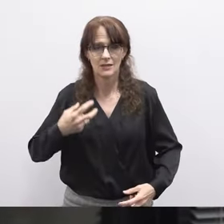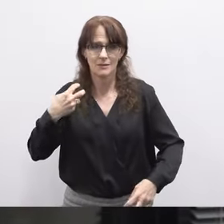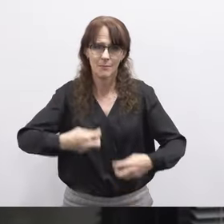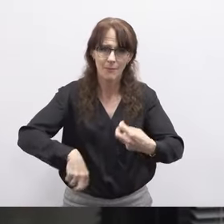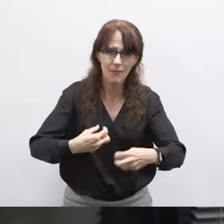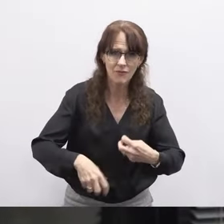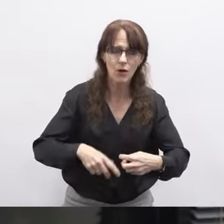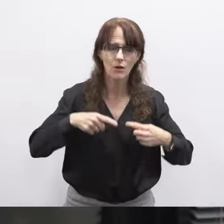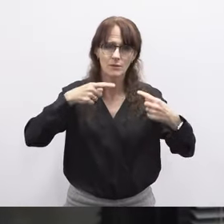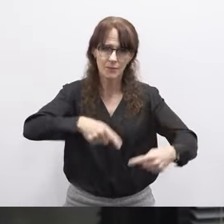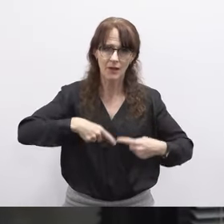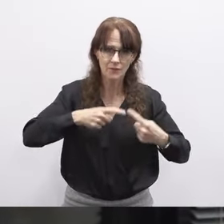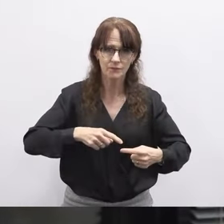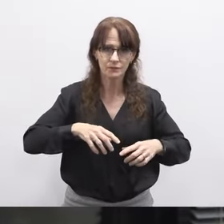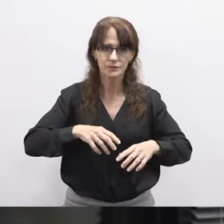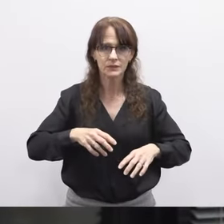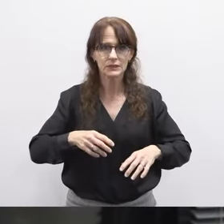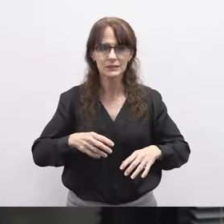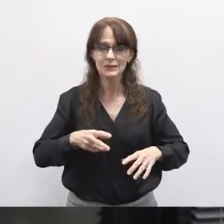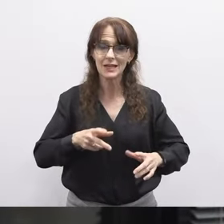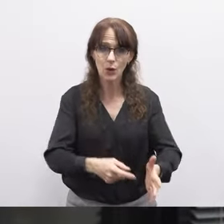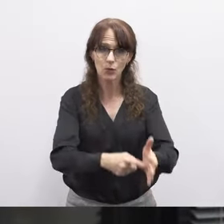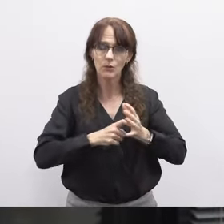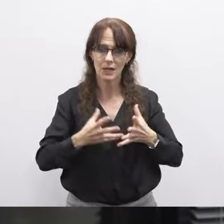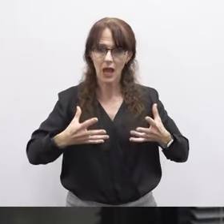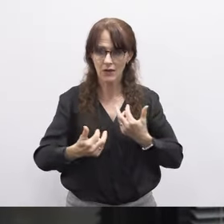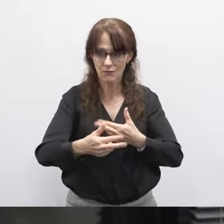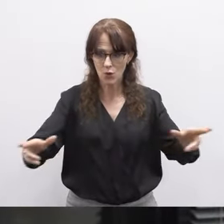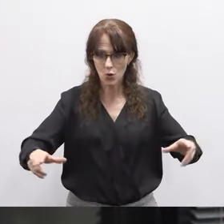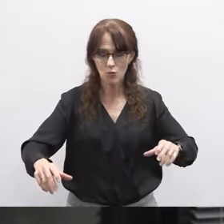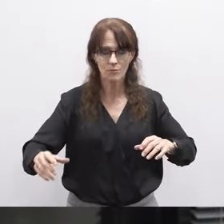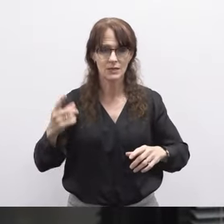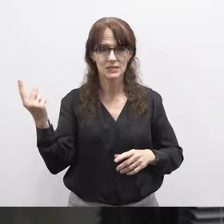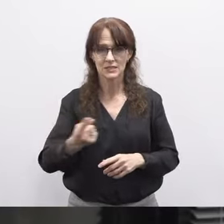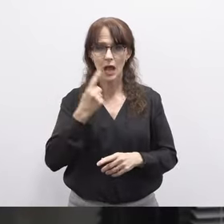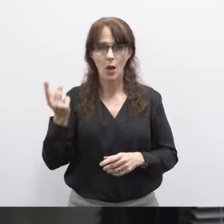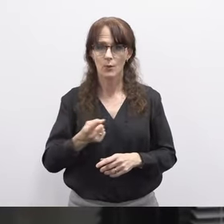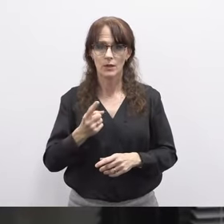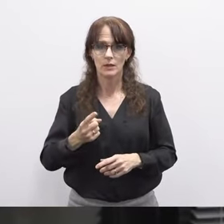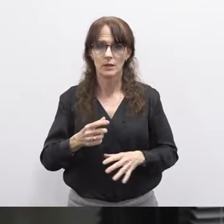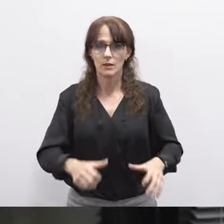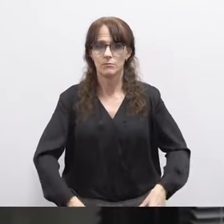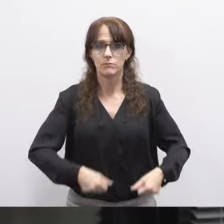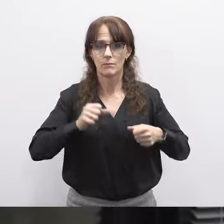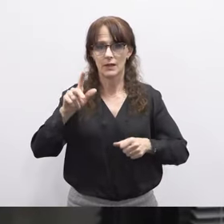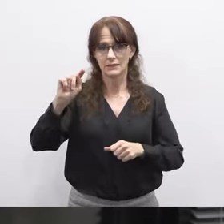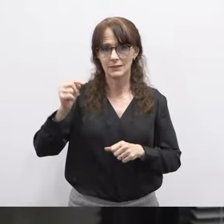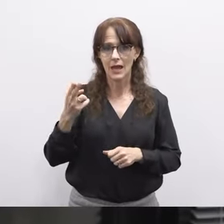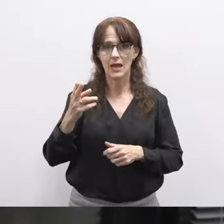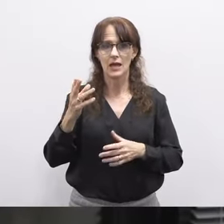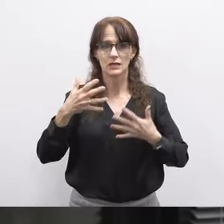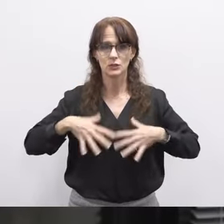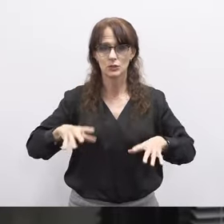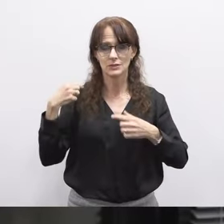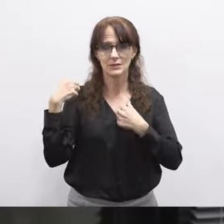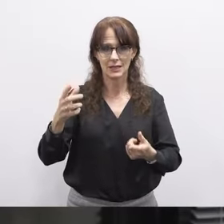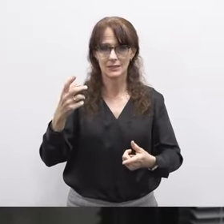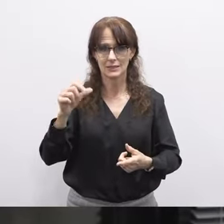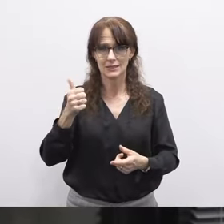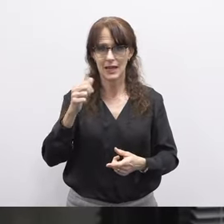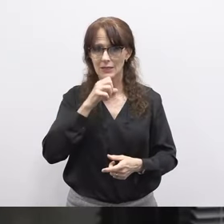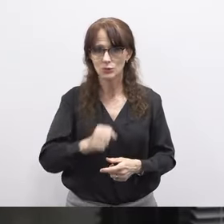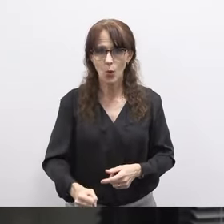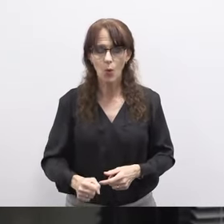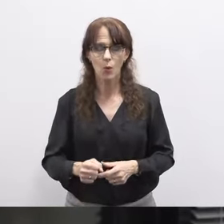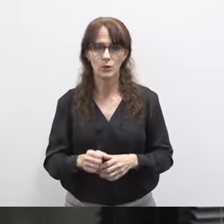process, that requires a lot of space in the locker room. As someone who has been putting on tech suits since I was 10 years old, I know that